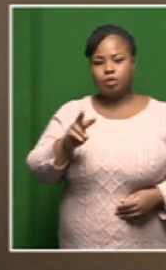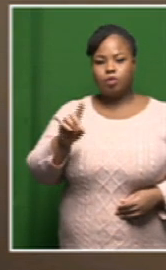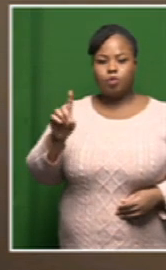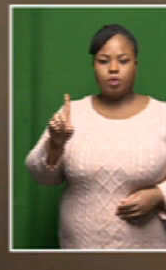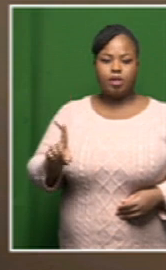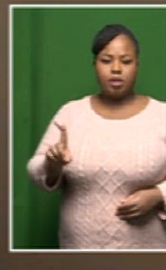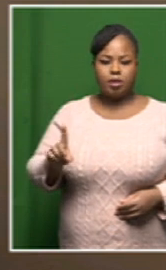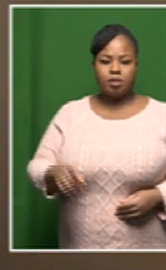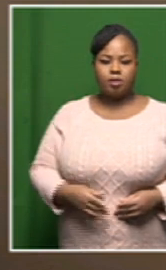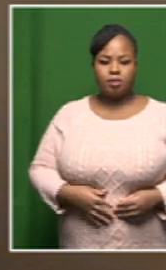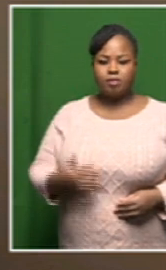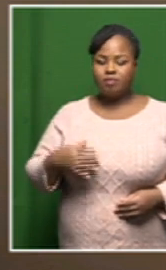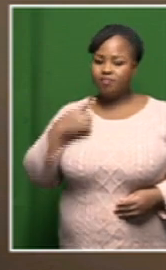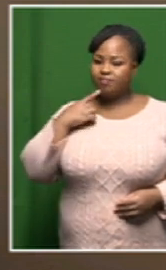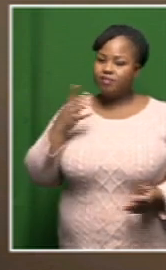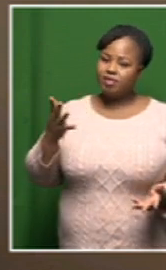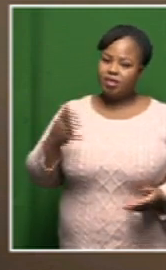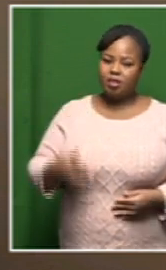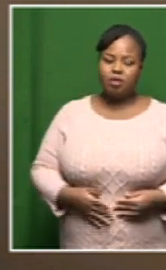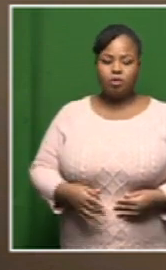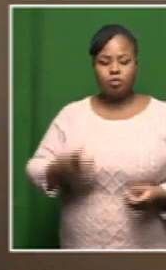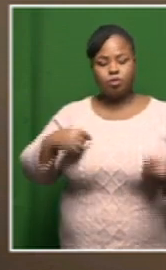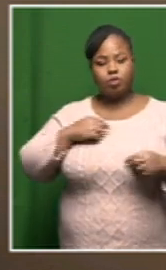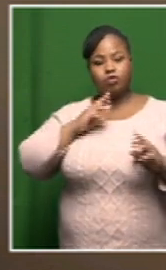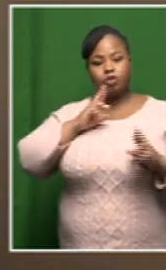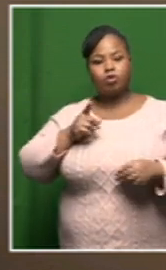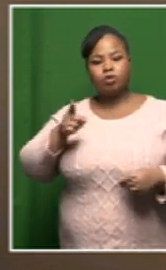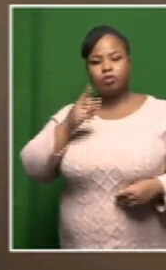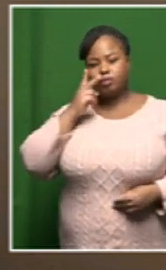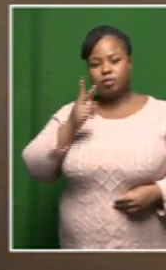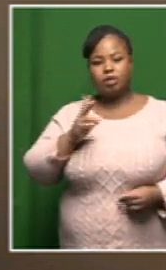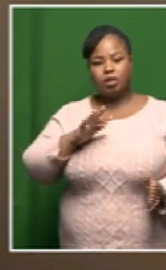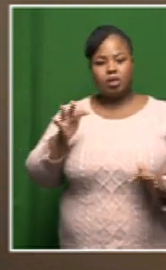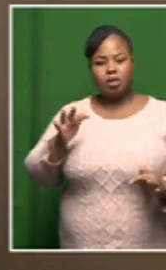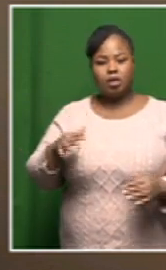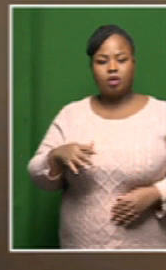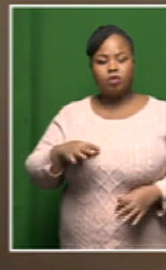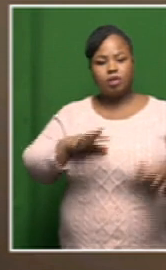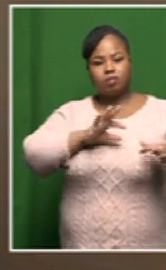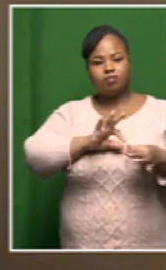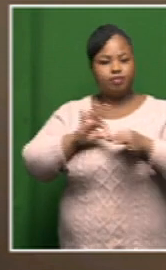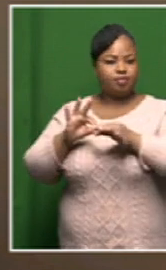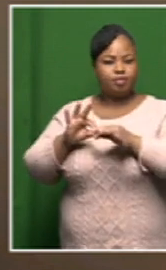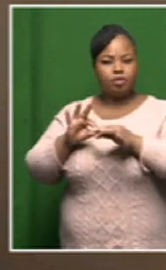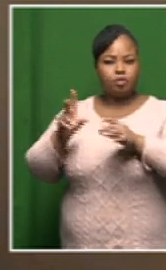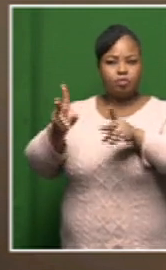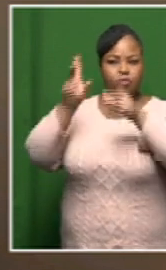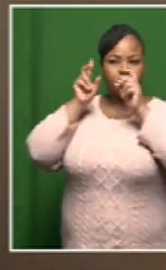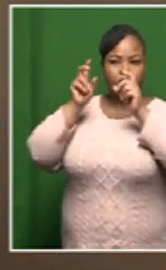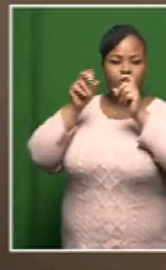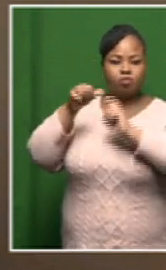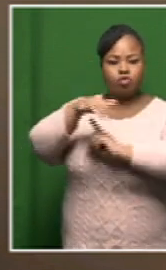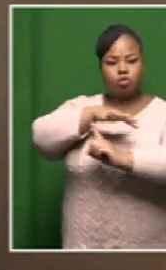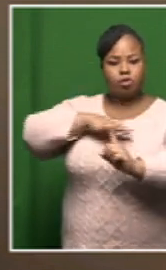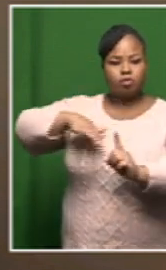2020-2021. So as I mentioned, it was just a response in terms of how the artists translated their surrounding, how they